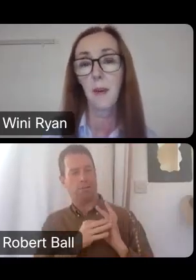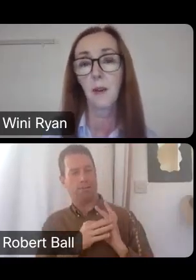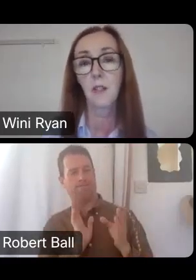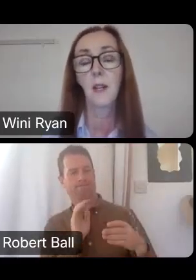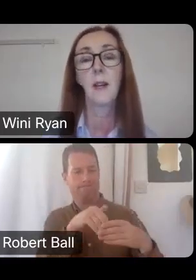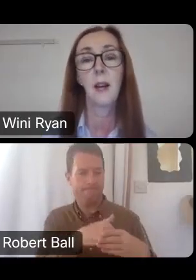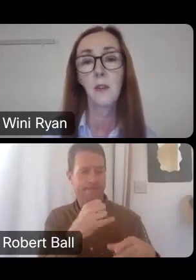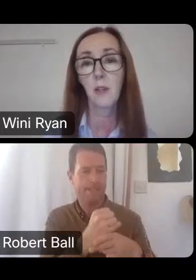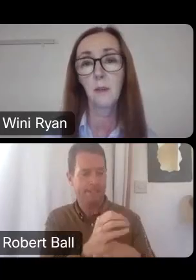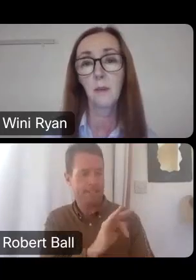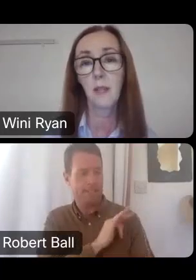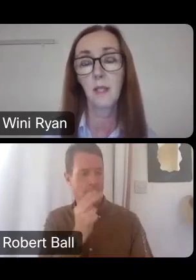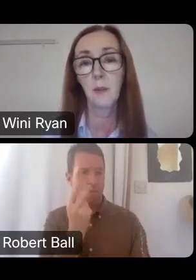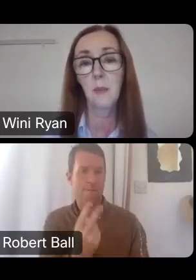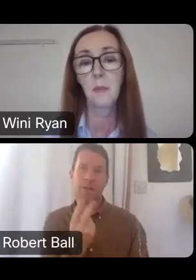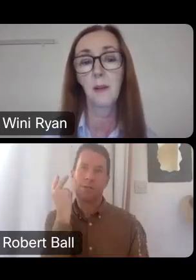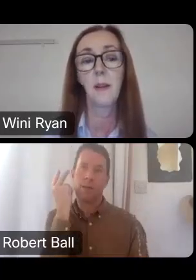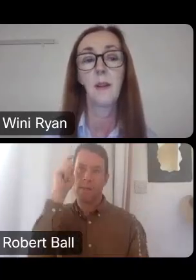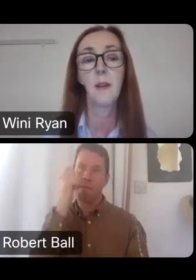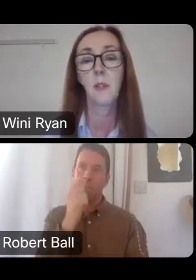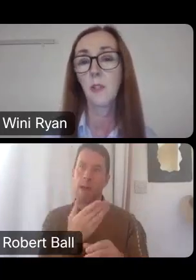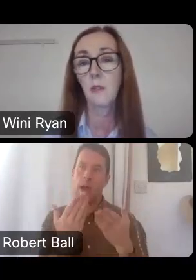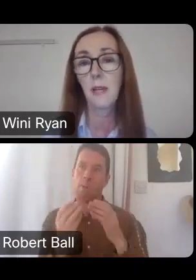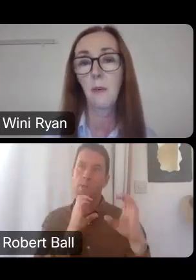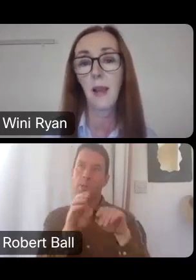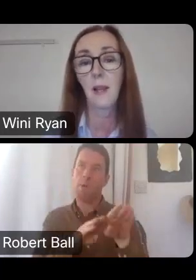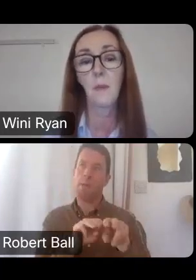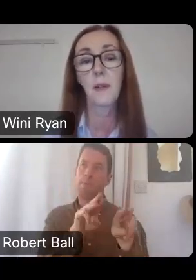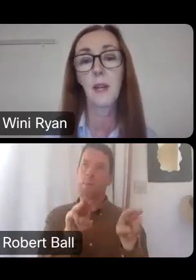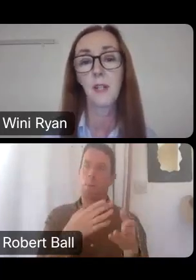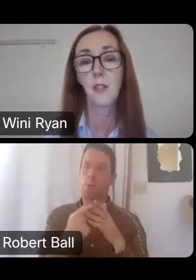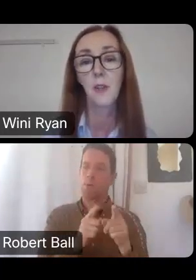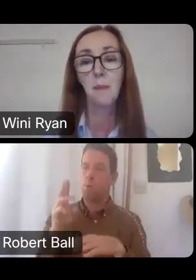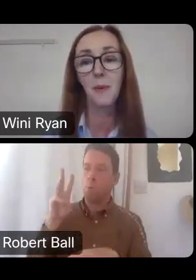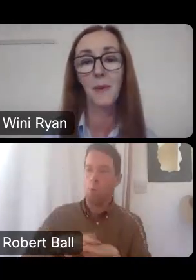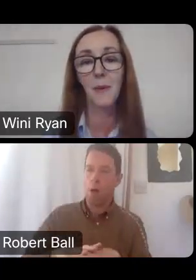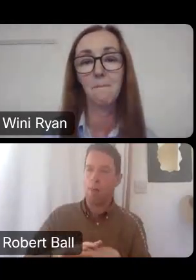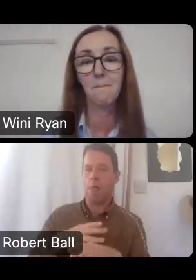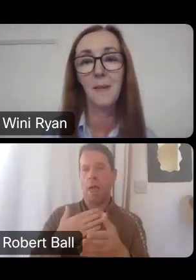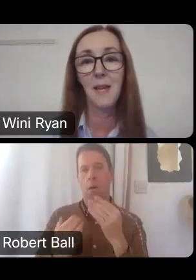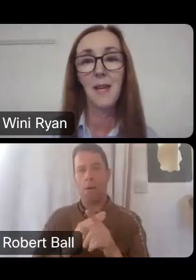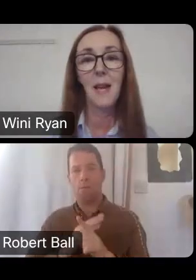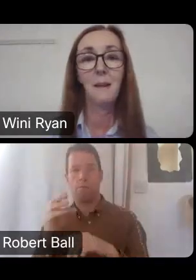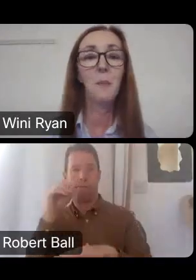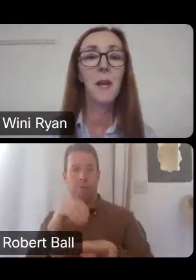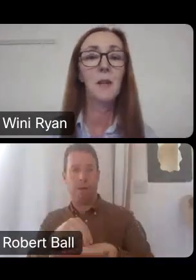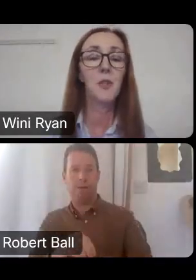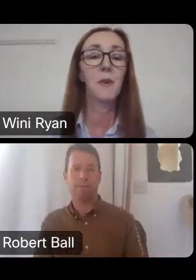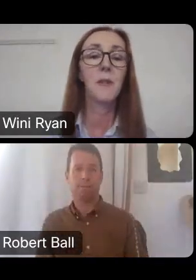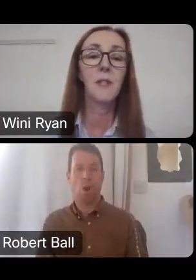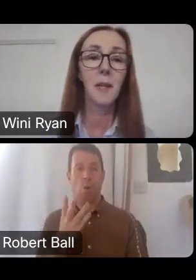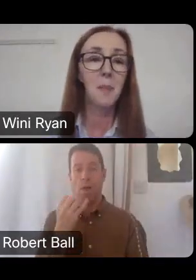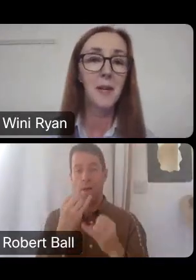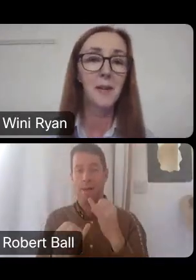Think about how you're communicating with people, what you do really well, and what areas you could improve on. I'm going to play you a